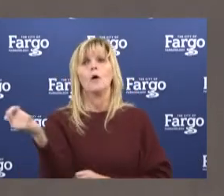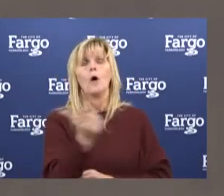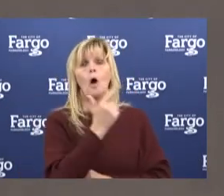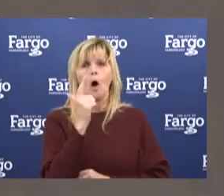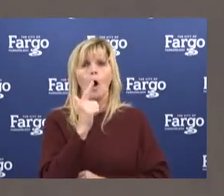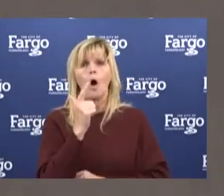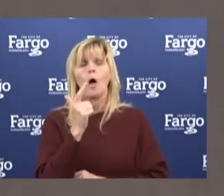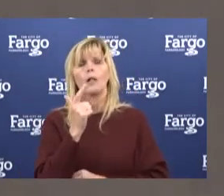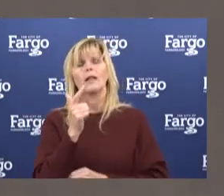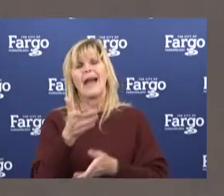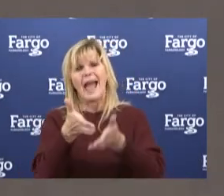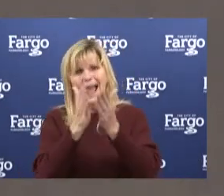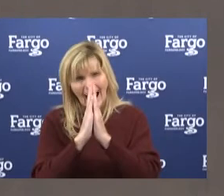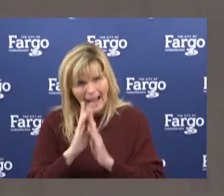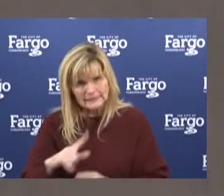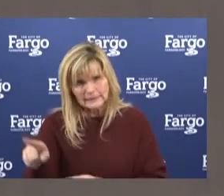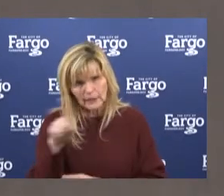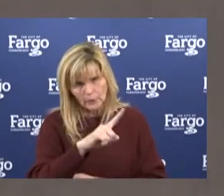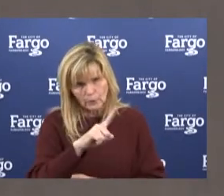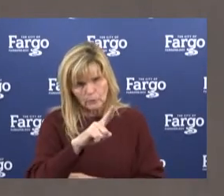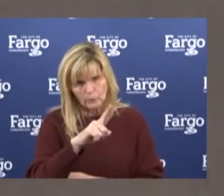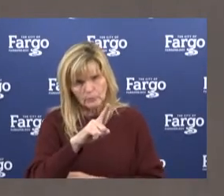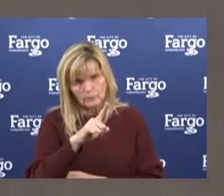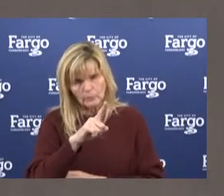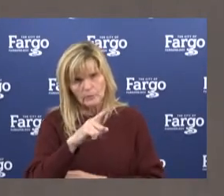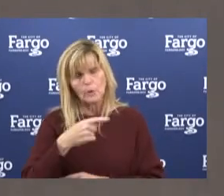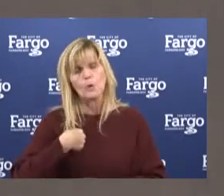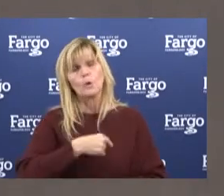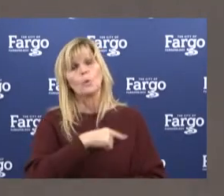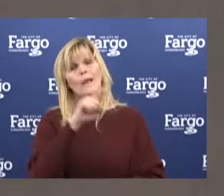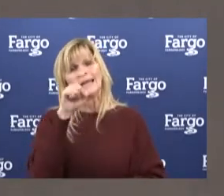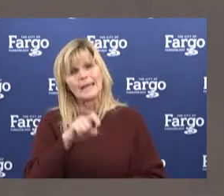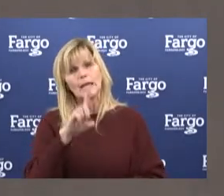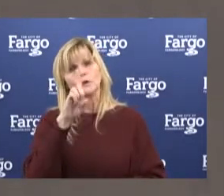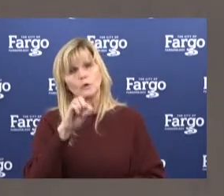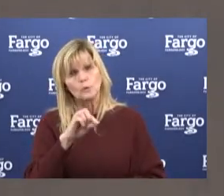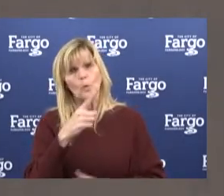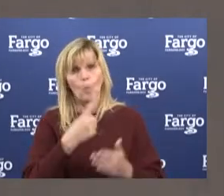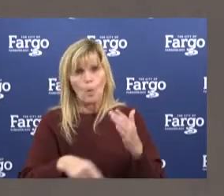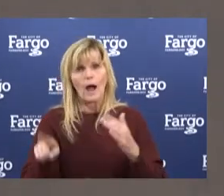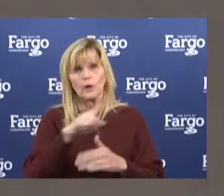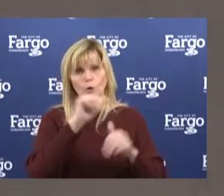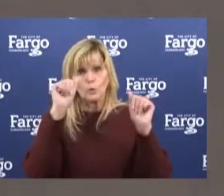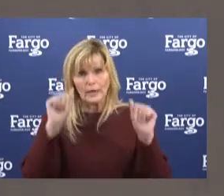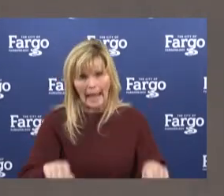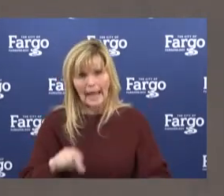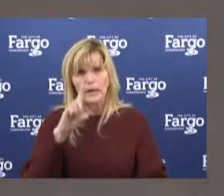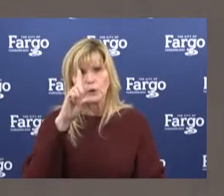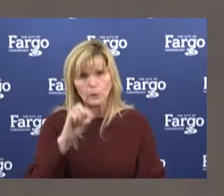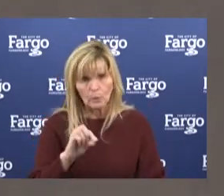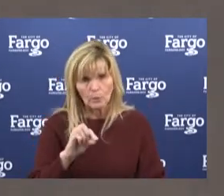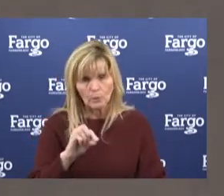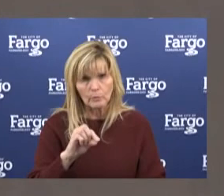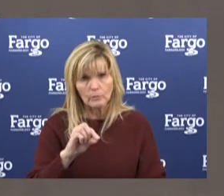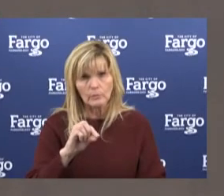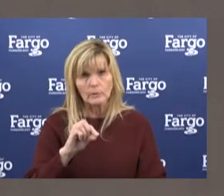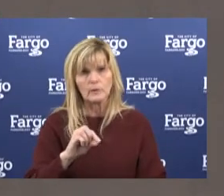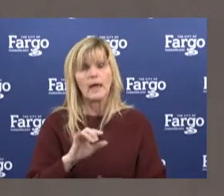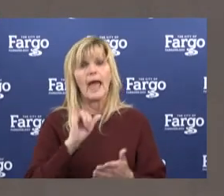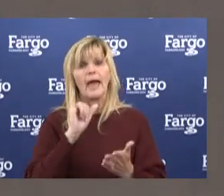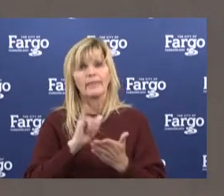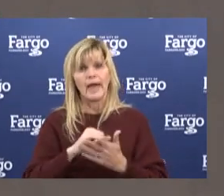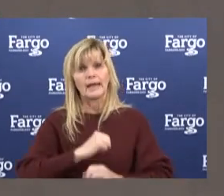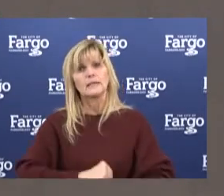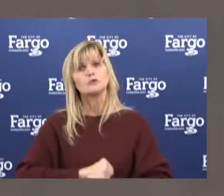appealing to you for the same thing. We need to do what we need to do. And that is to